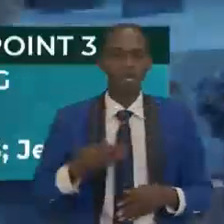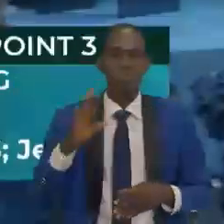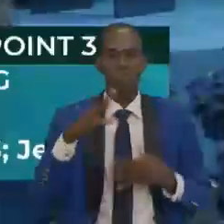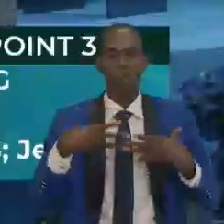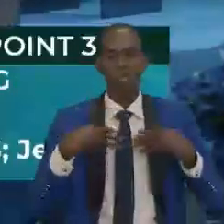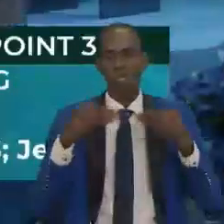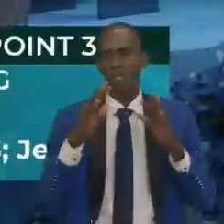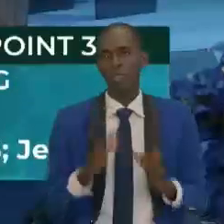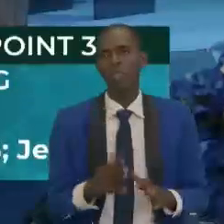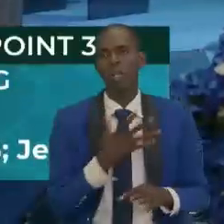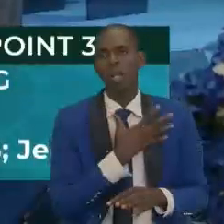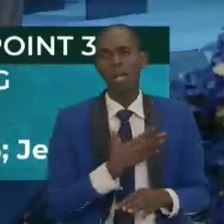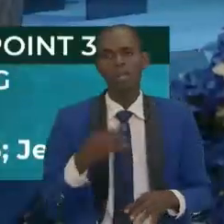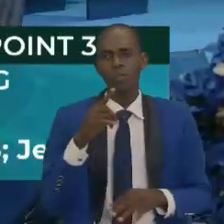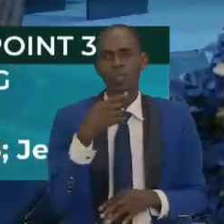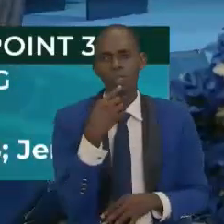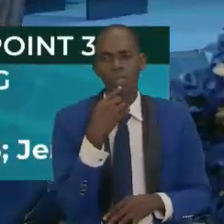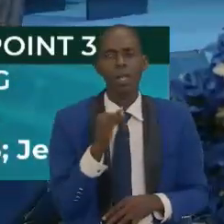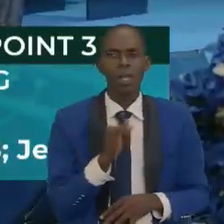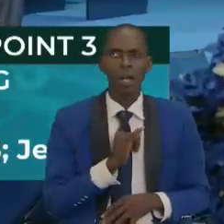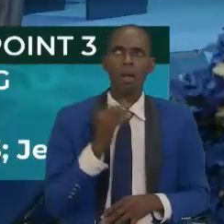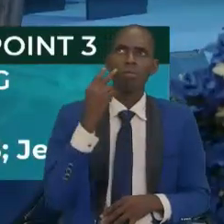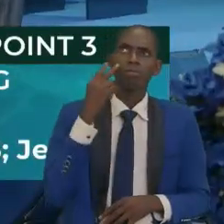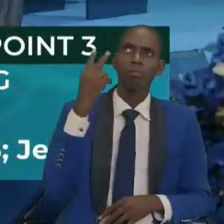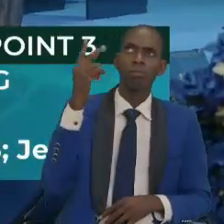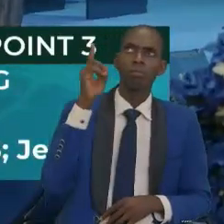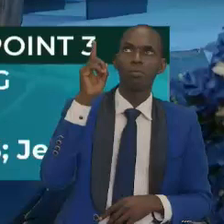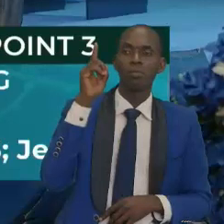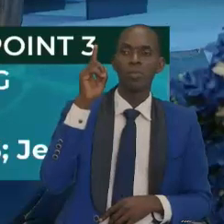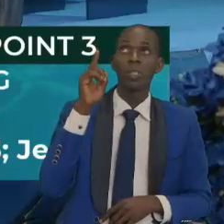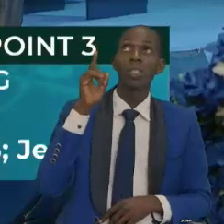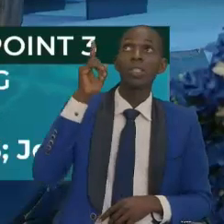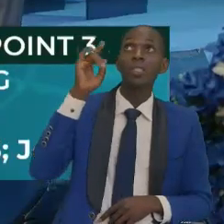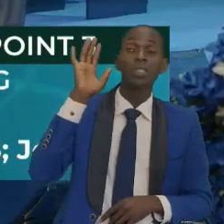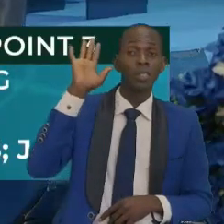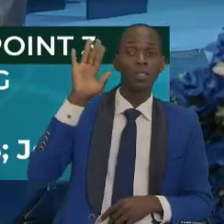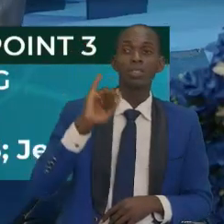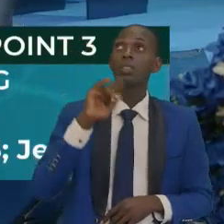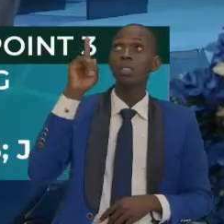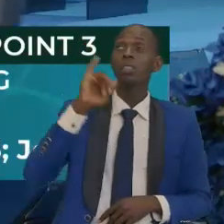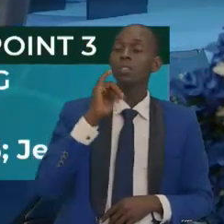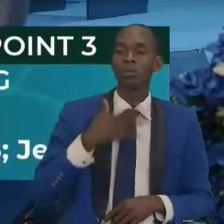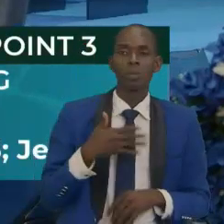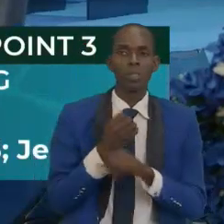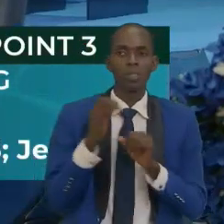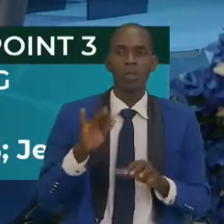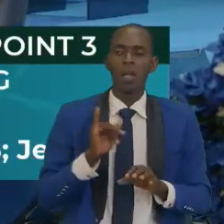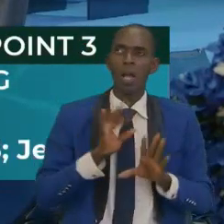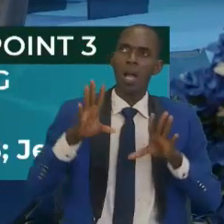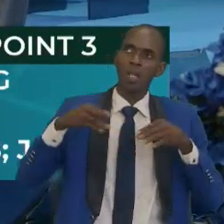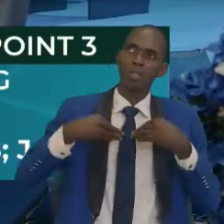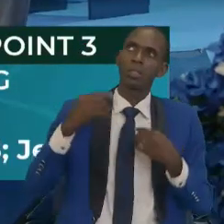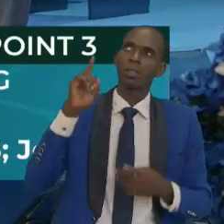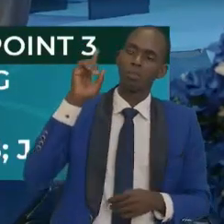and you say, I see him, he's my Savior, I accept him, he's